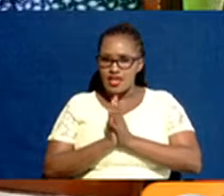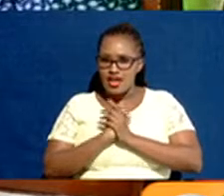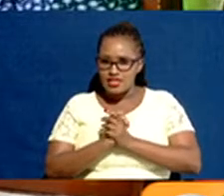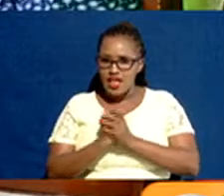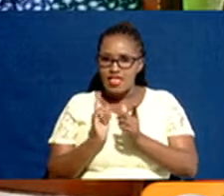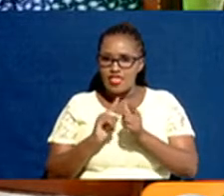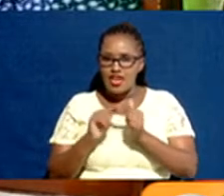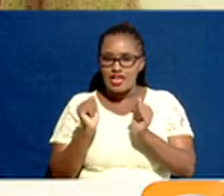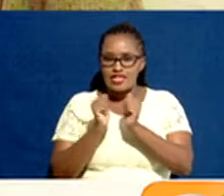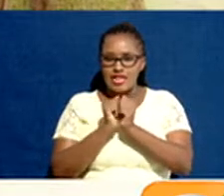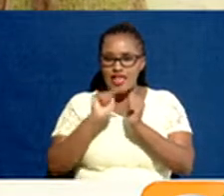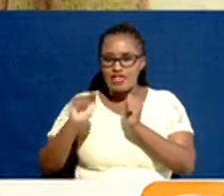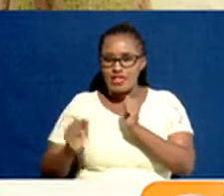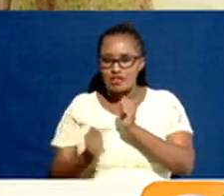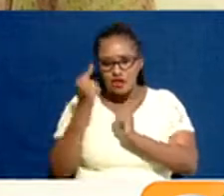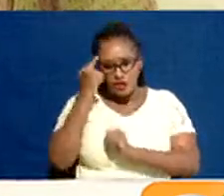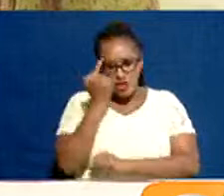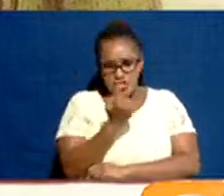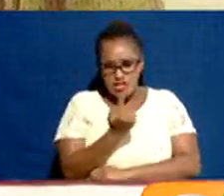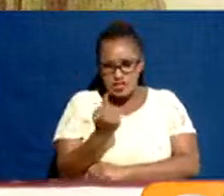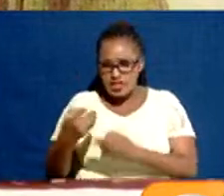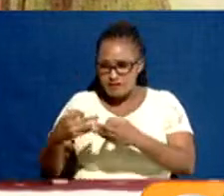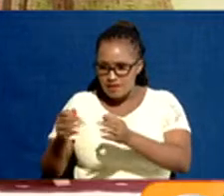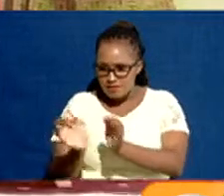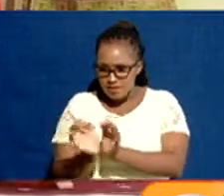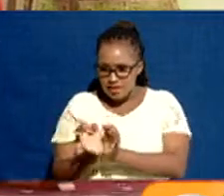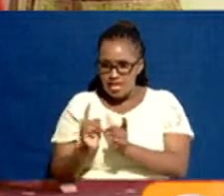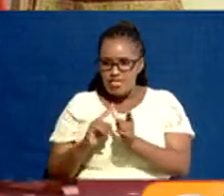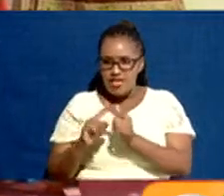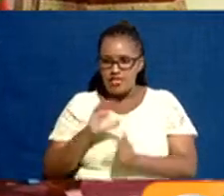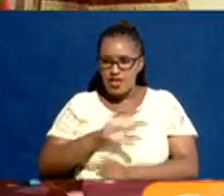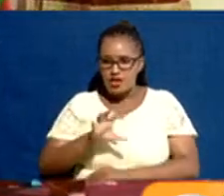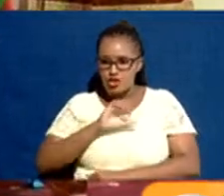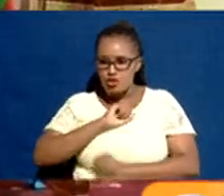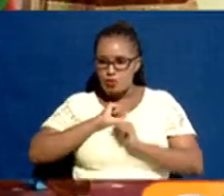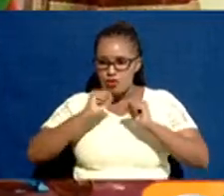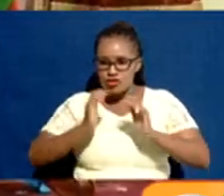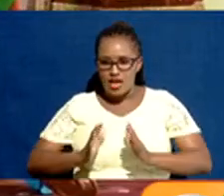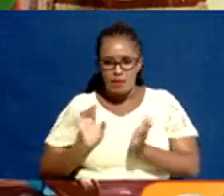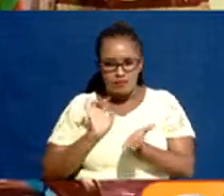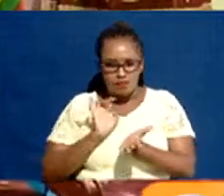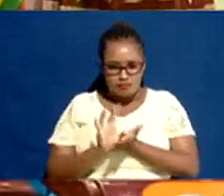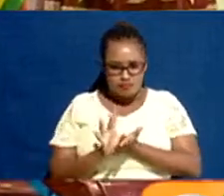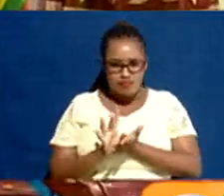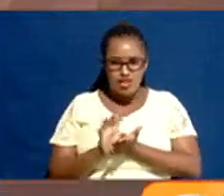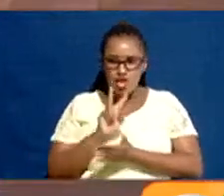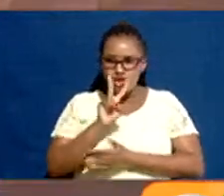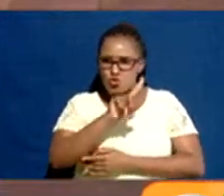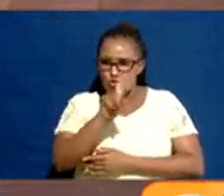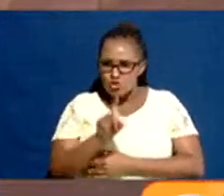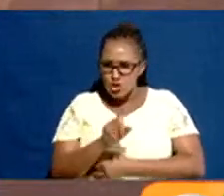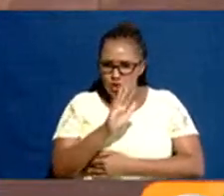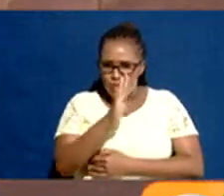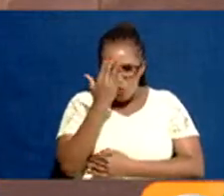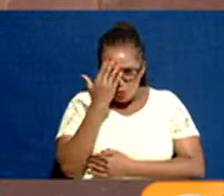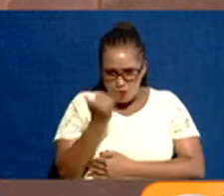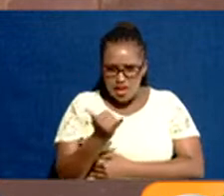and 10,000 for each of the family evicted. The county commander has been removed. Two quick questions there. Why